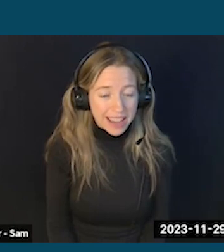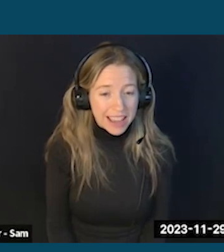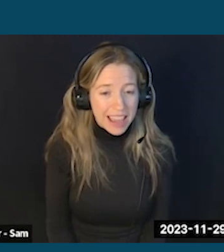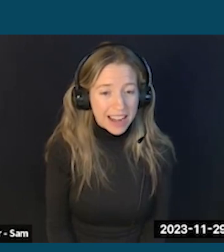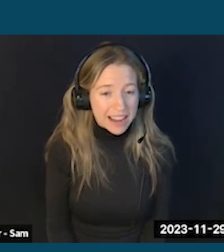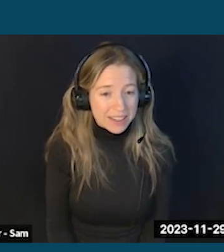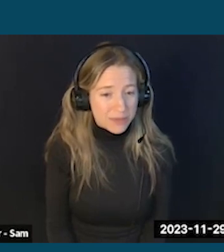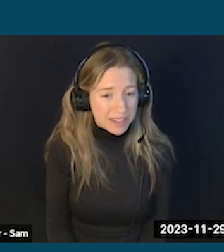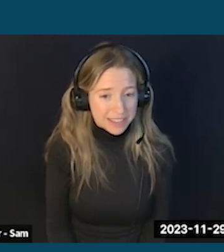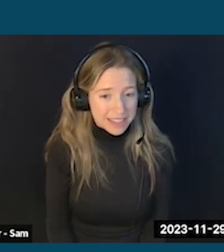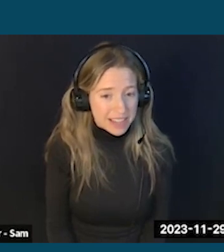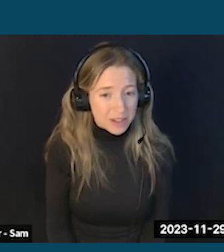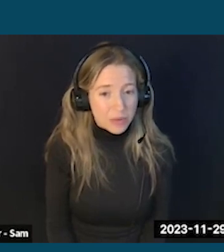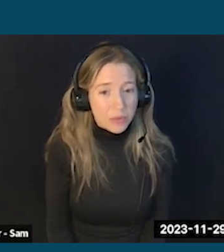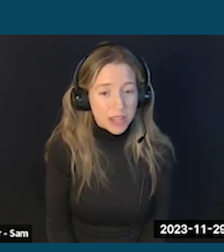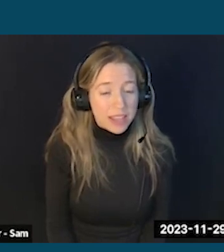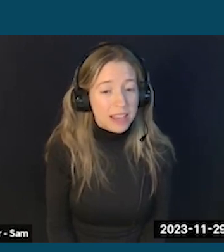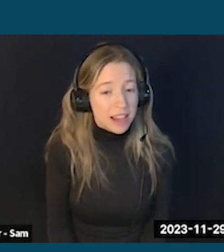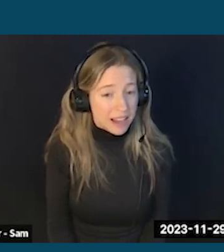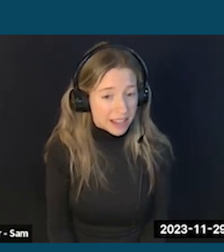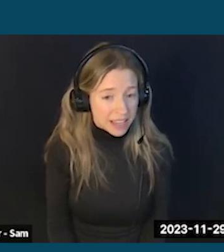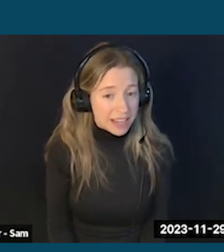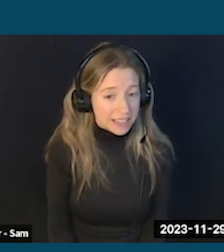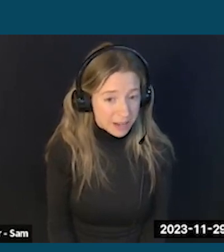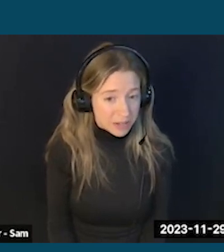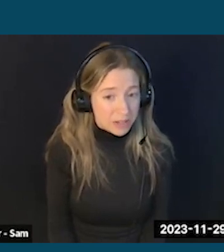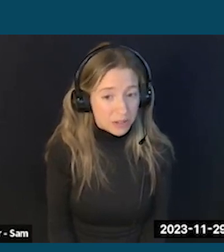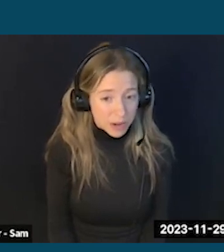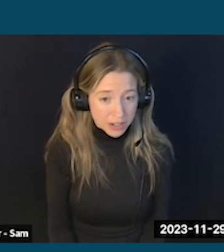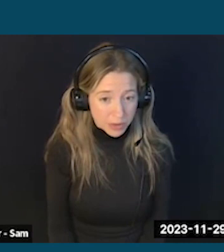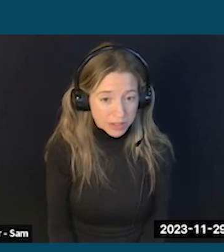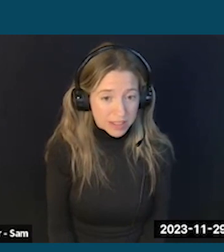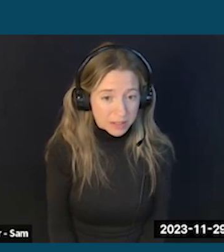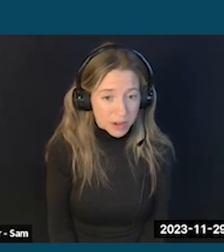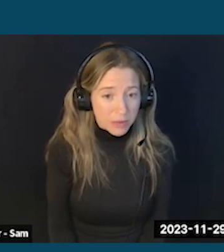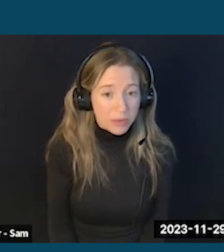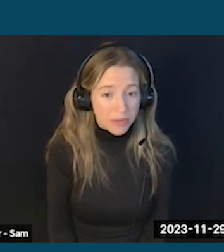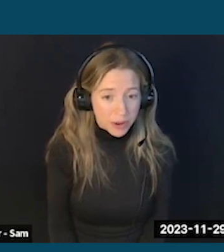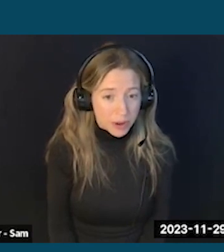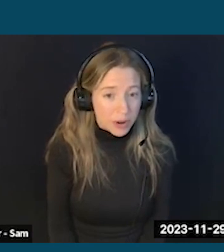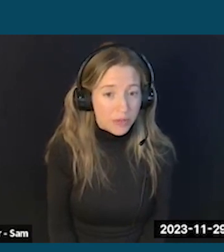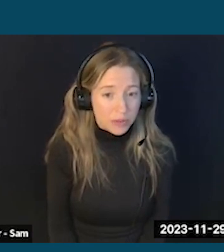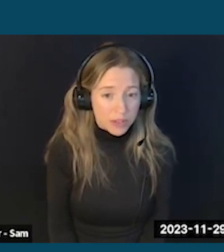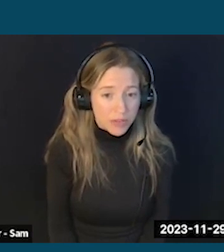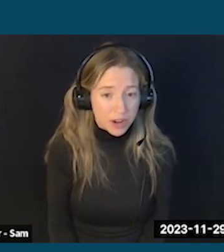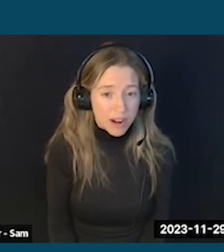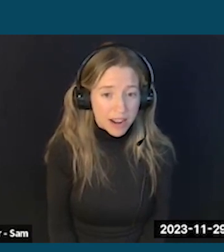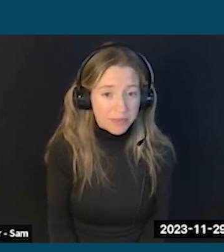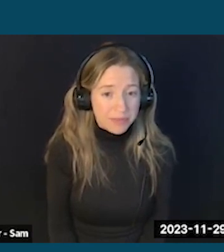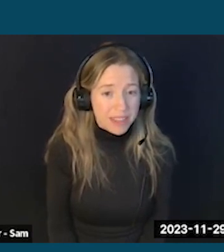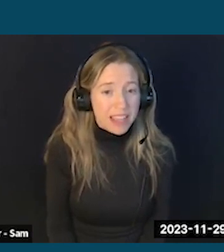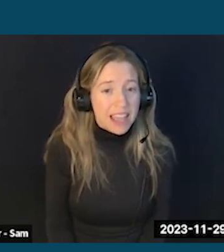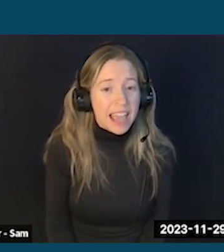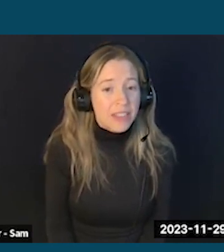working. And I intervened and said, we can attempt to write notes. That's what I would prefer over using